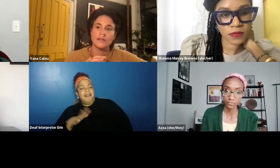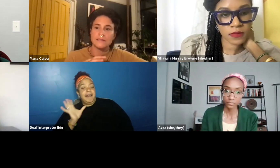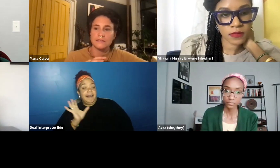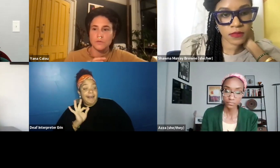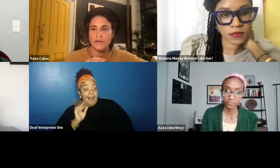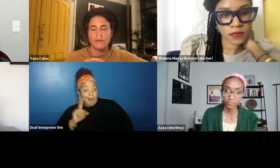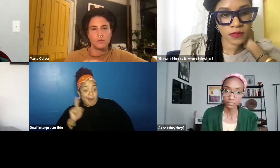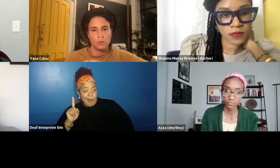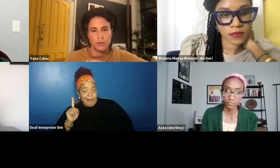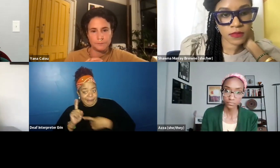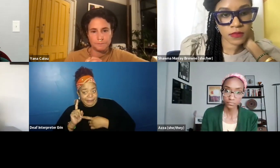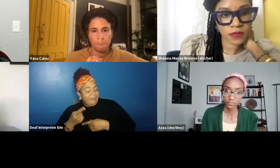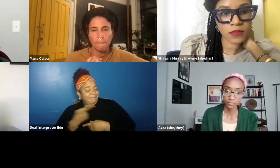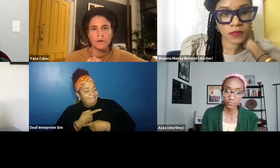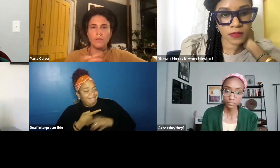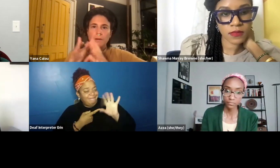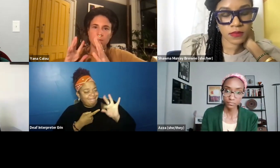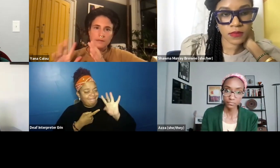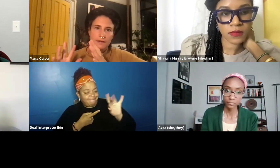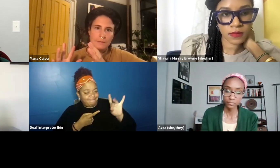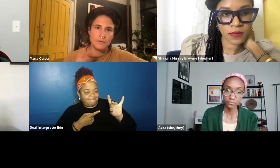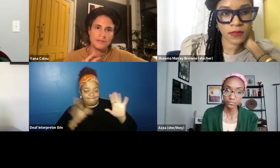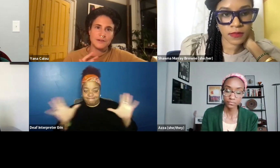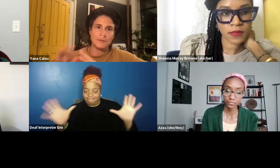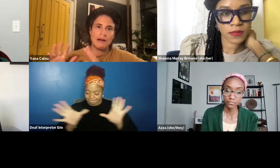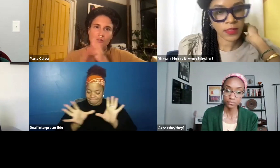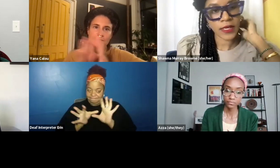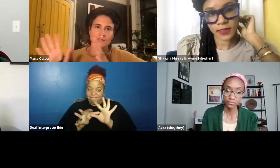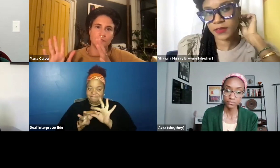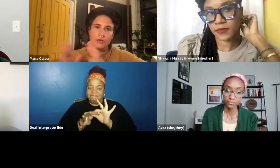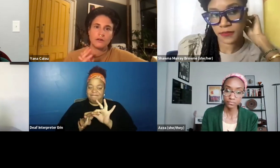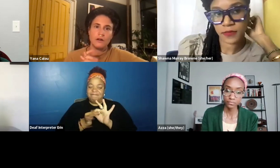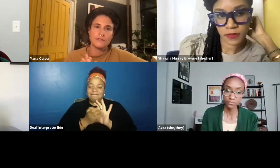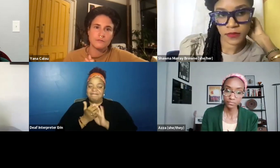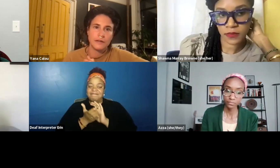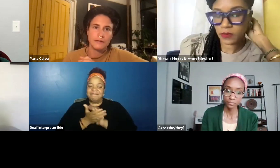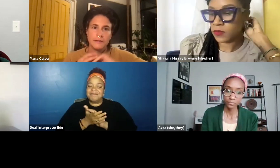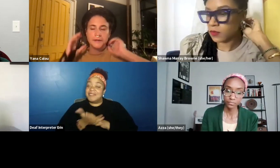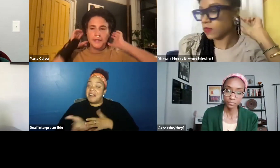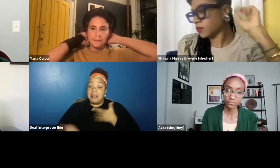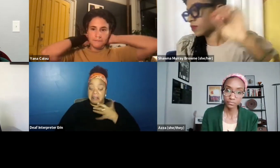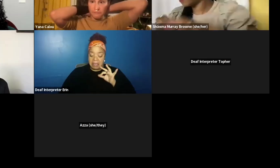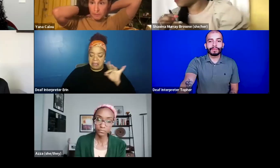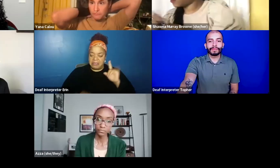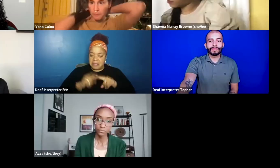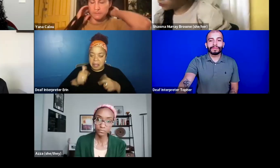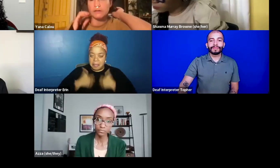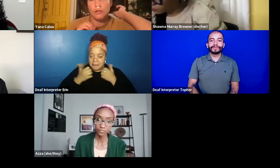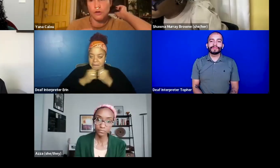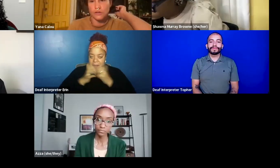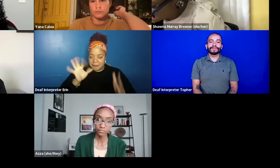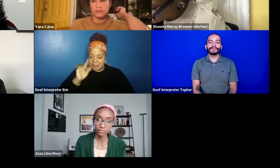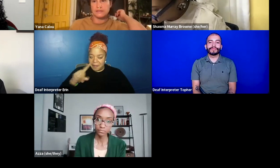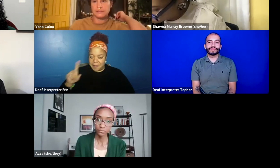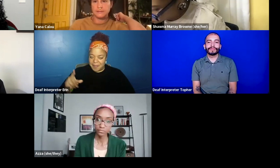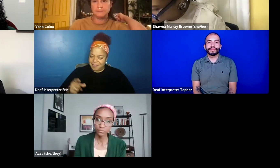988 does not exist without 911. But all the public talking points are about how this is diverting calls, right? From mental